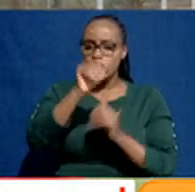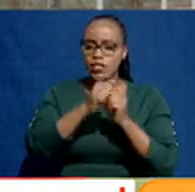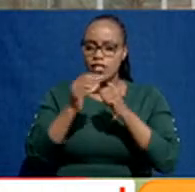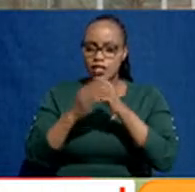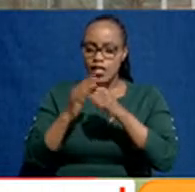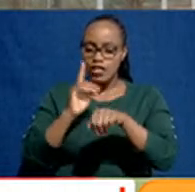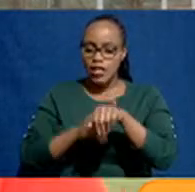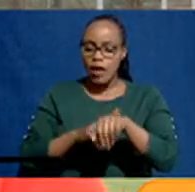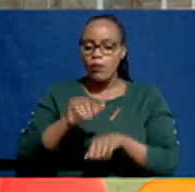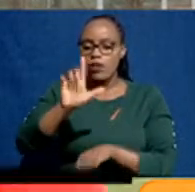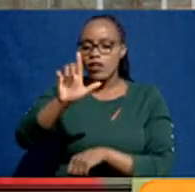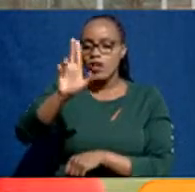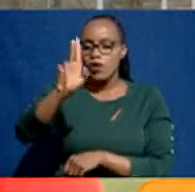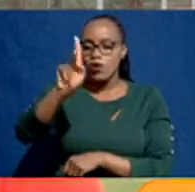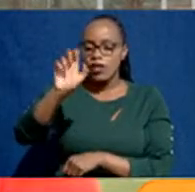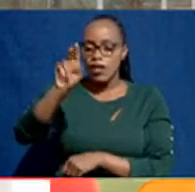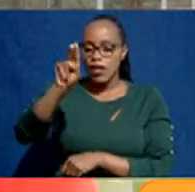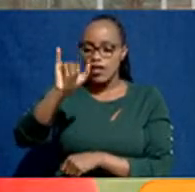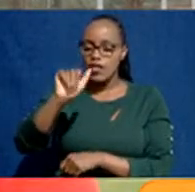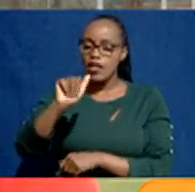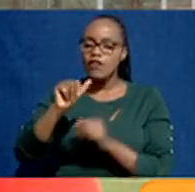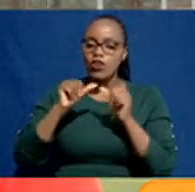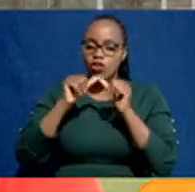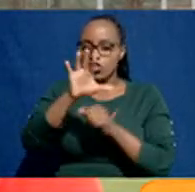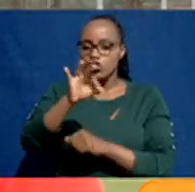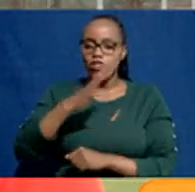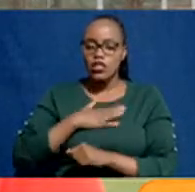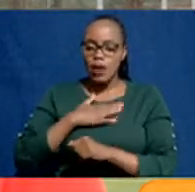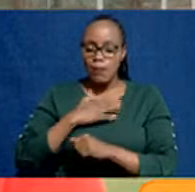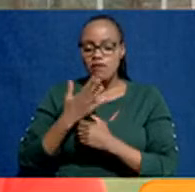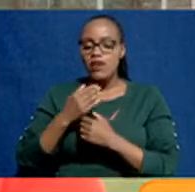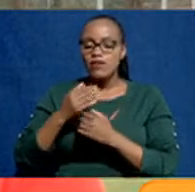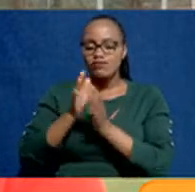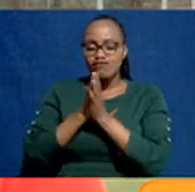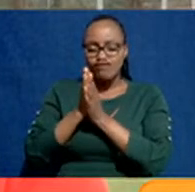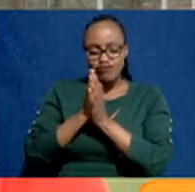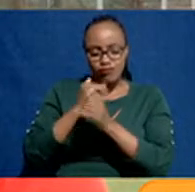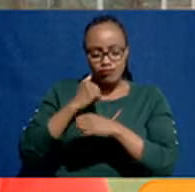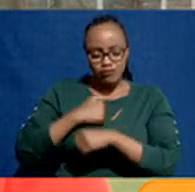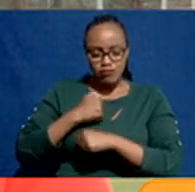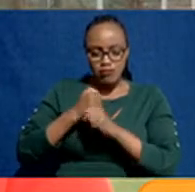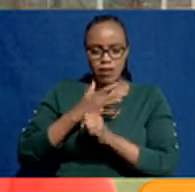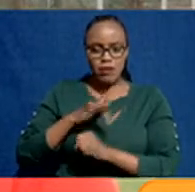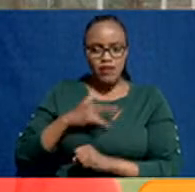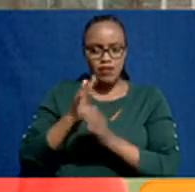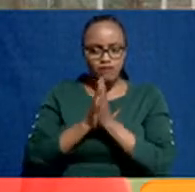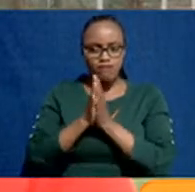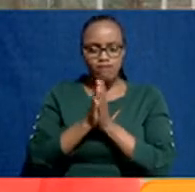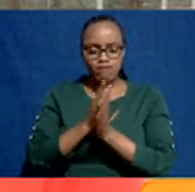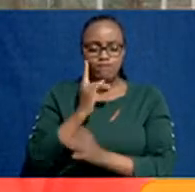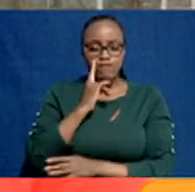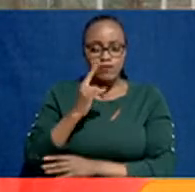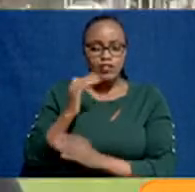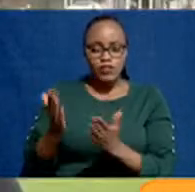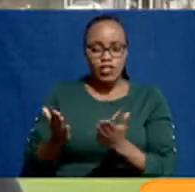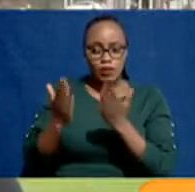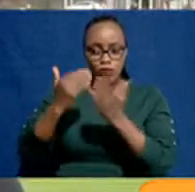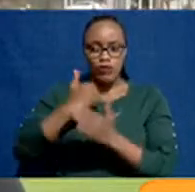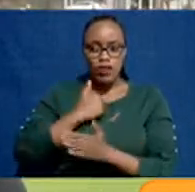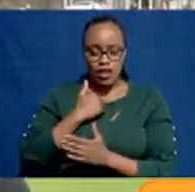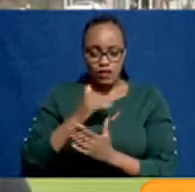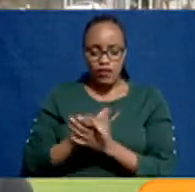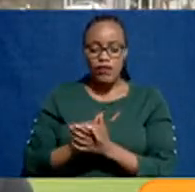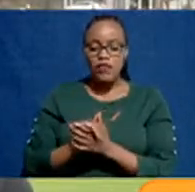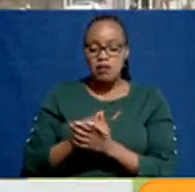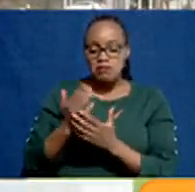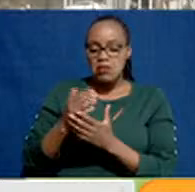Kiwa Lukenya. Now Mendelea kuni chusi na nipea morel, at least unonekana na improve. The